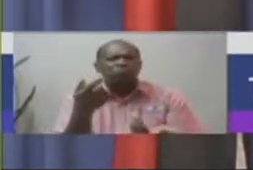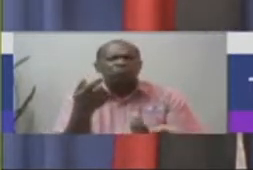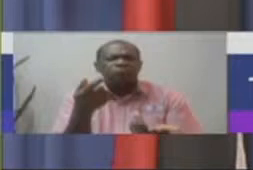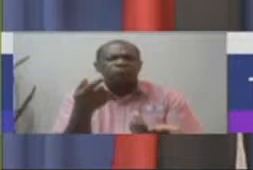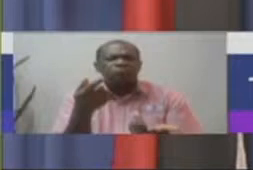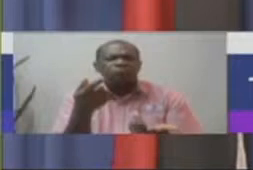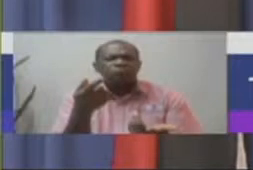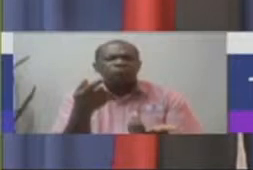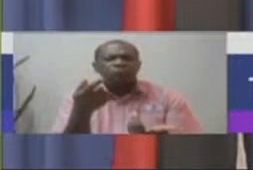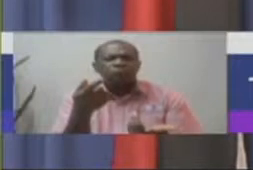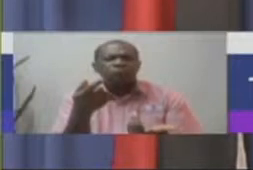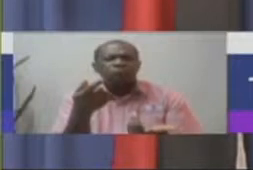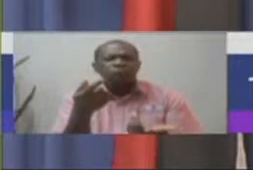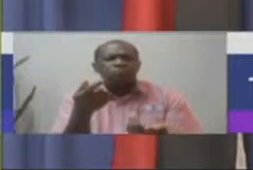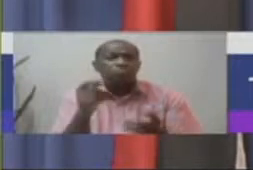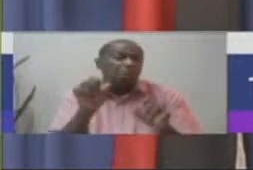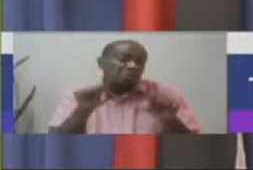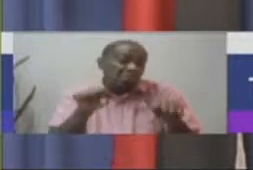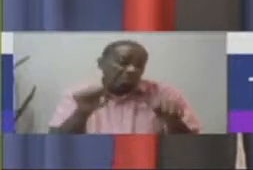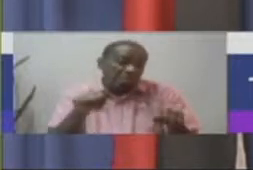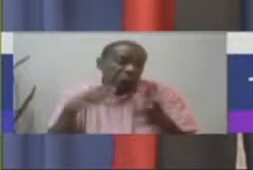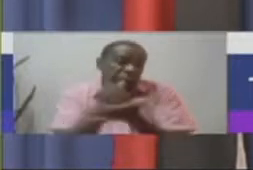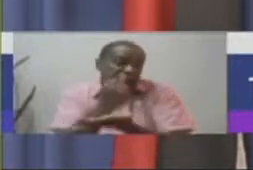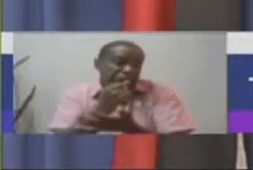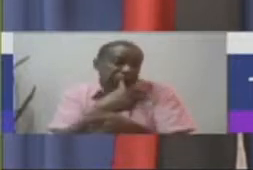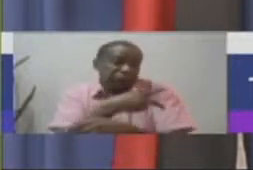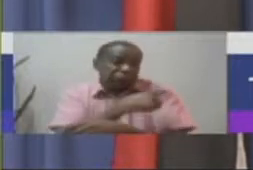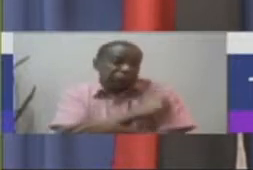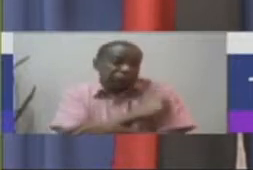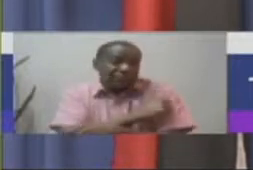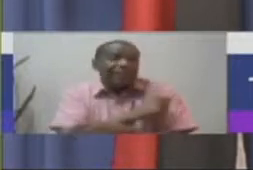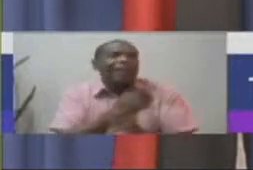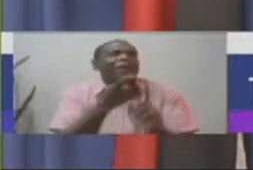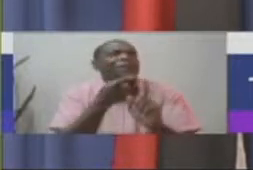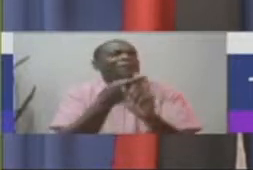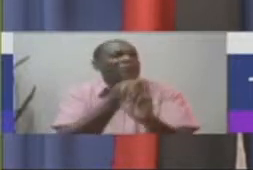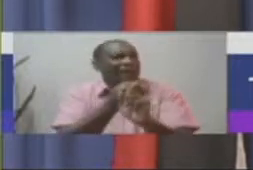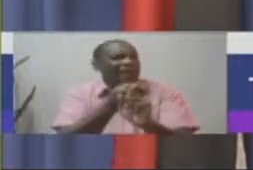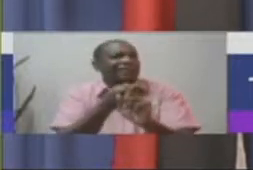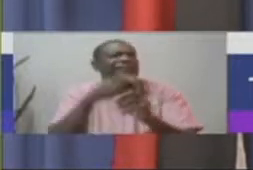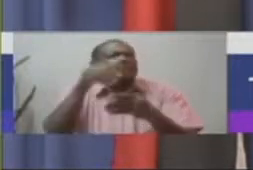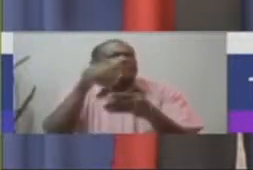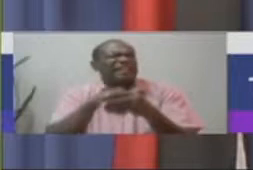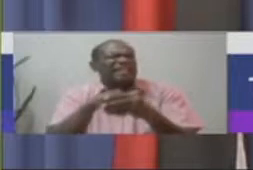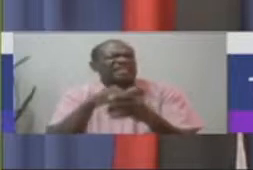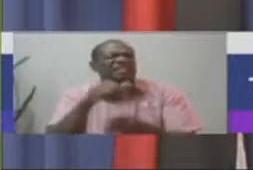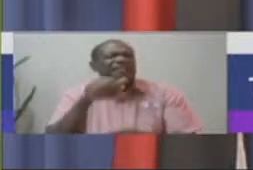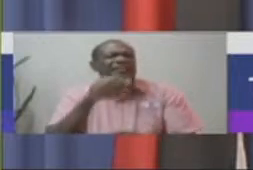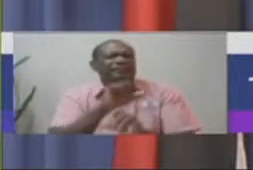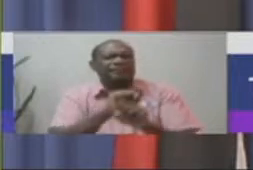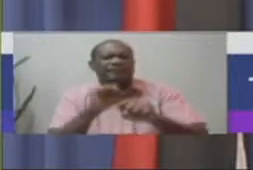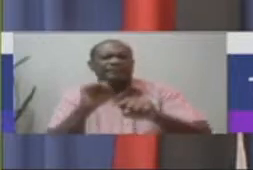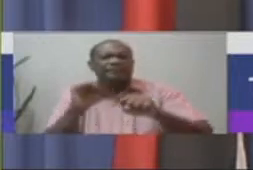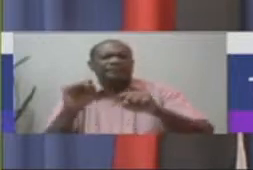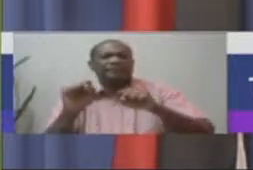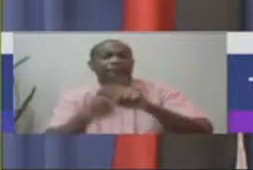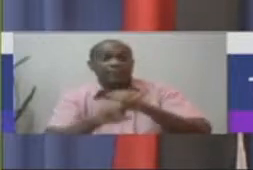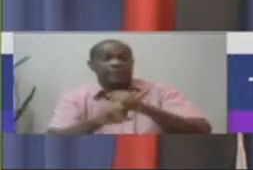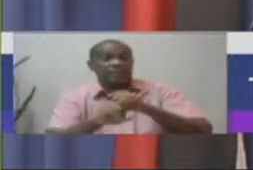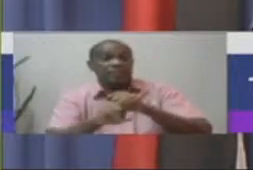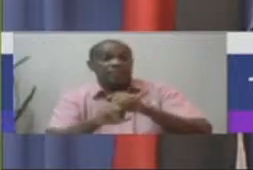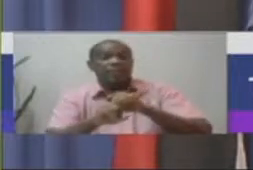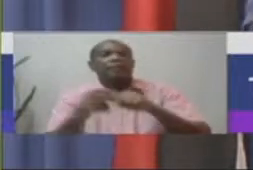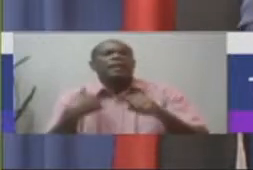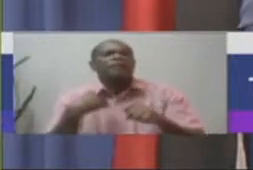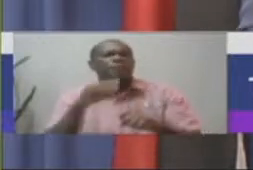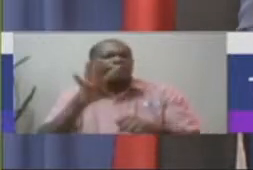in St. Vincent have 4,000 vaccines which are to expire in a matter of